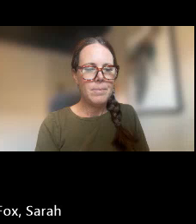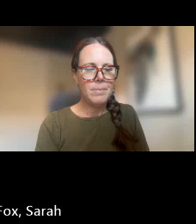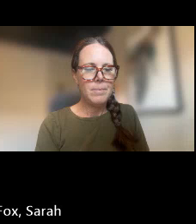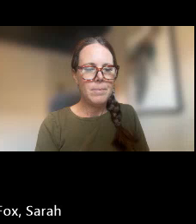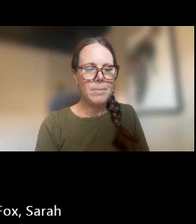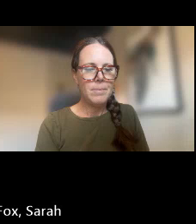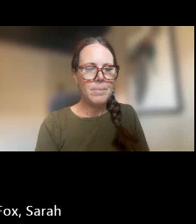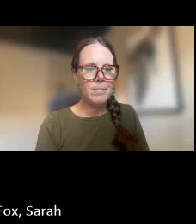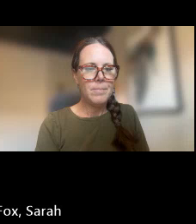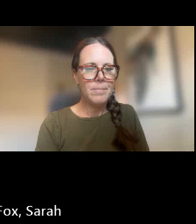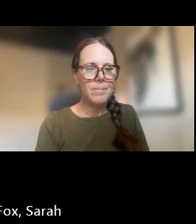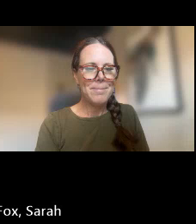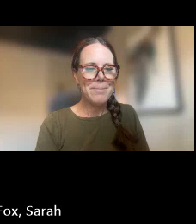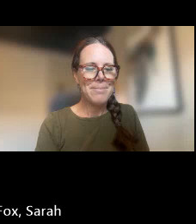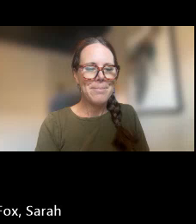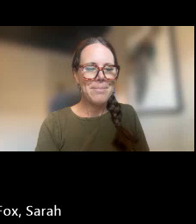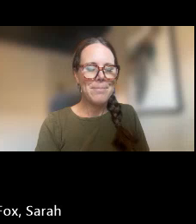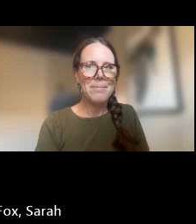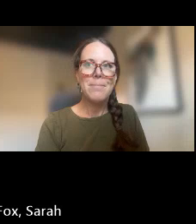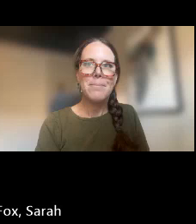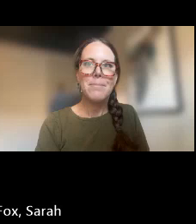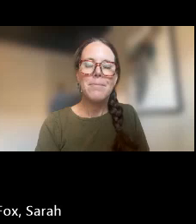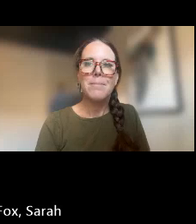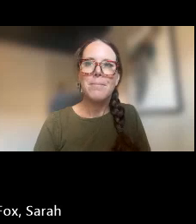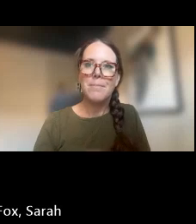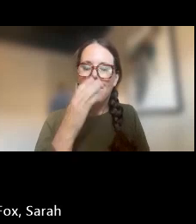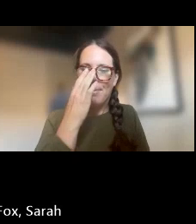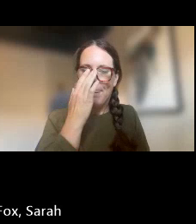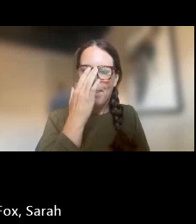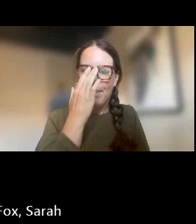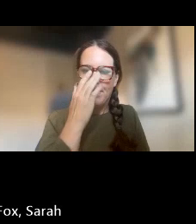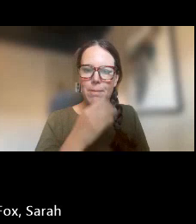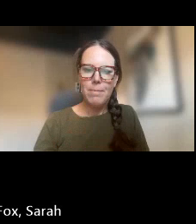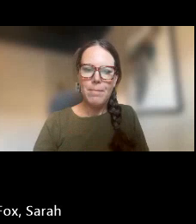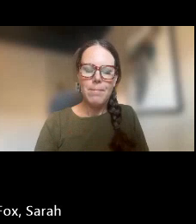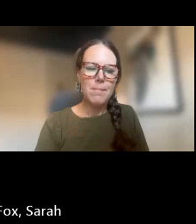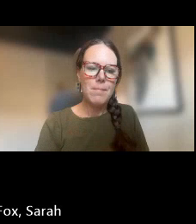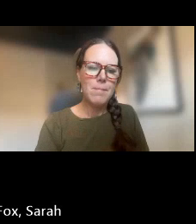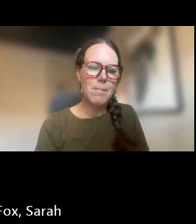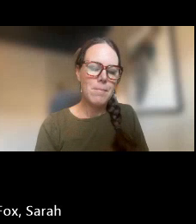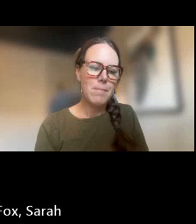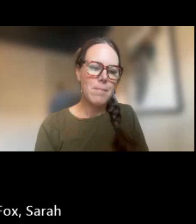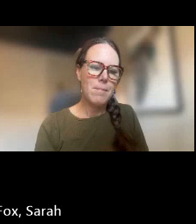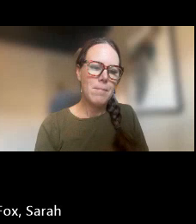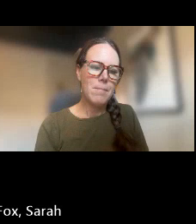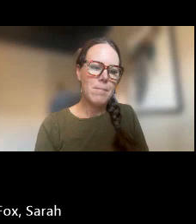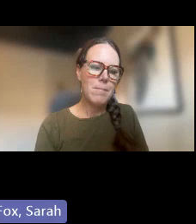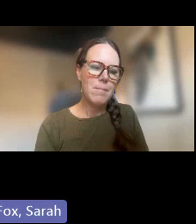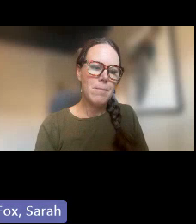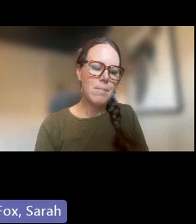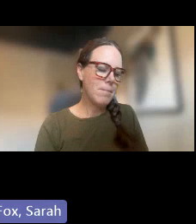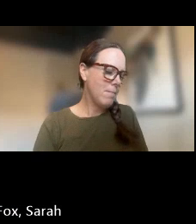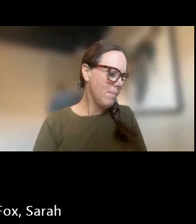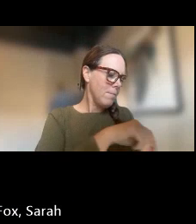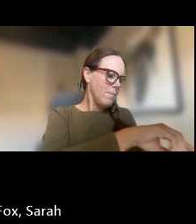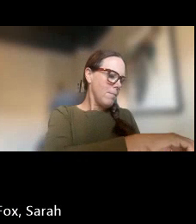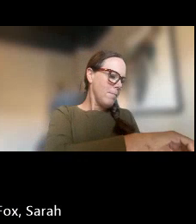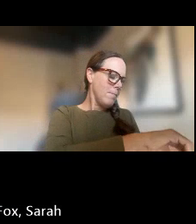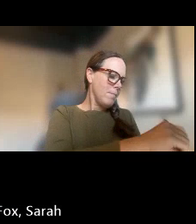I'm looking around, like, just if, I'm not seeing any no's to extending it. The dates again?